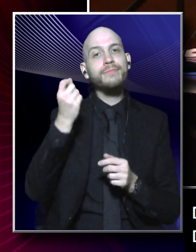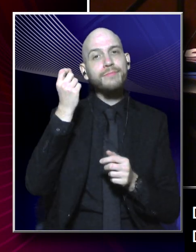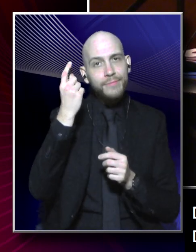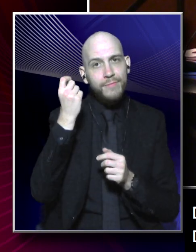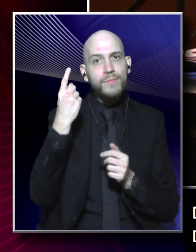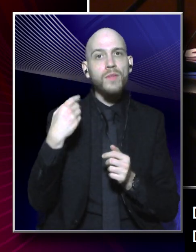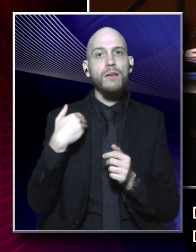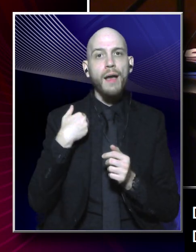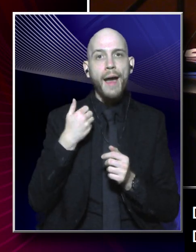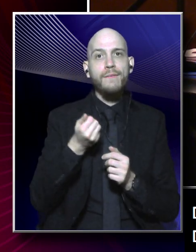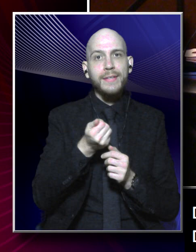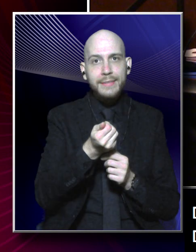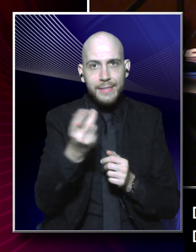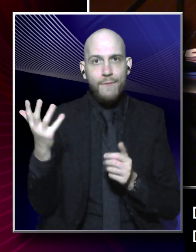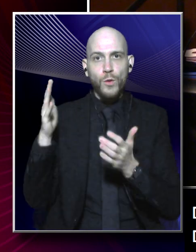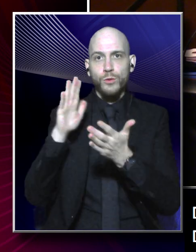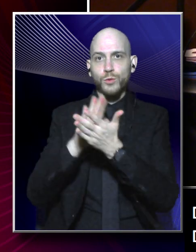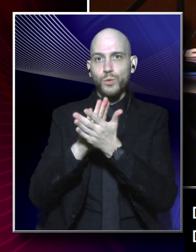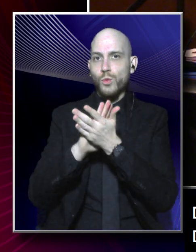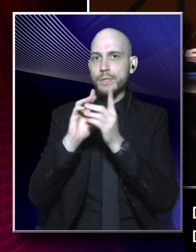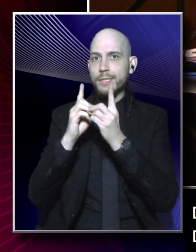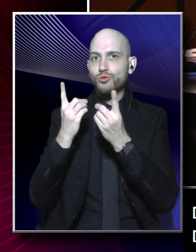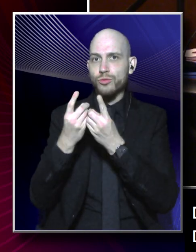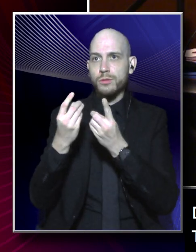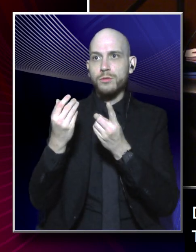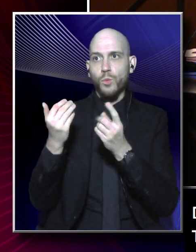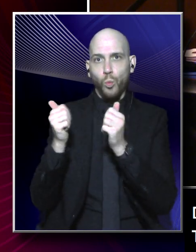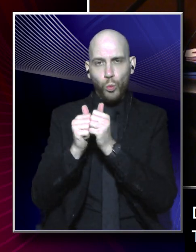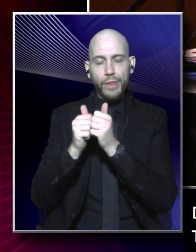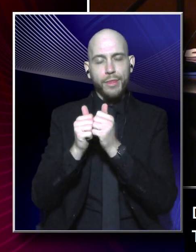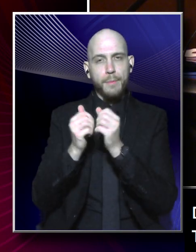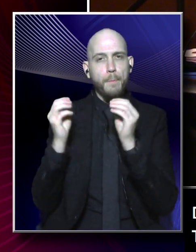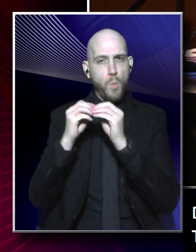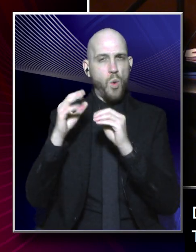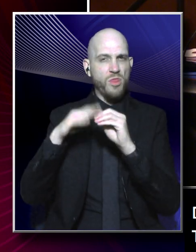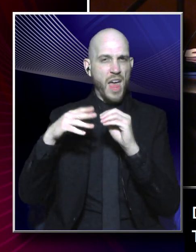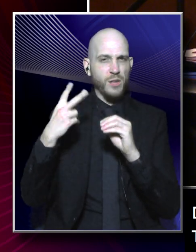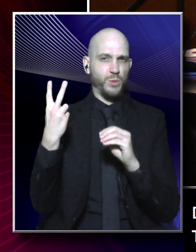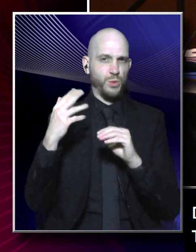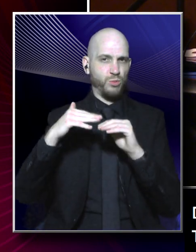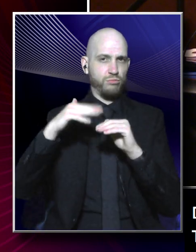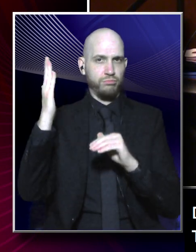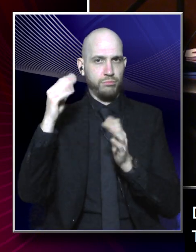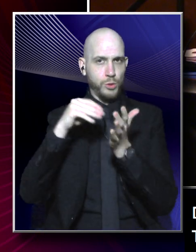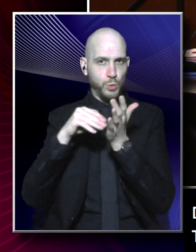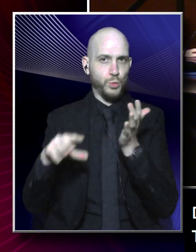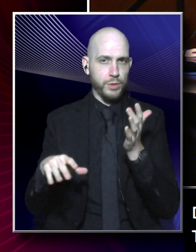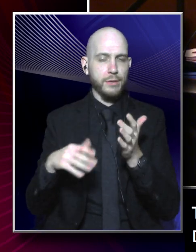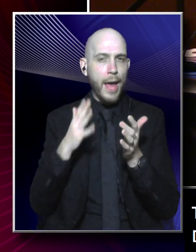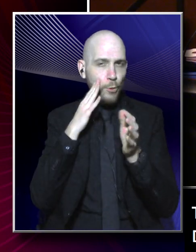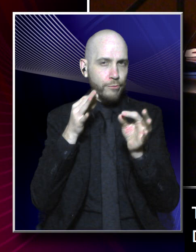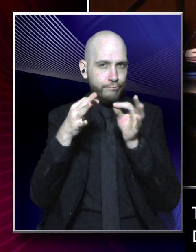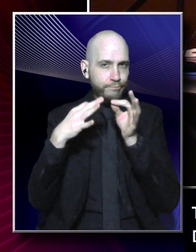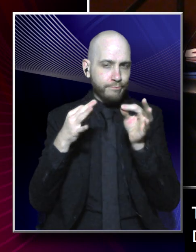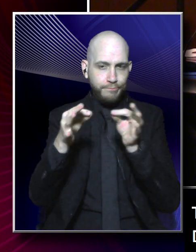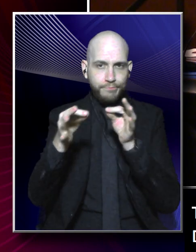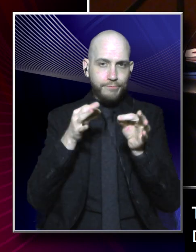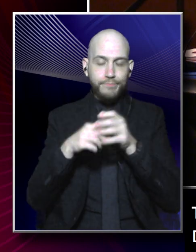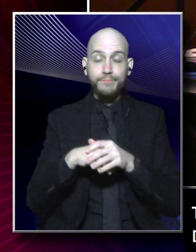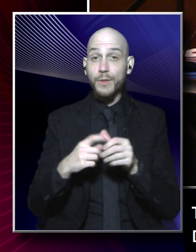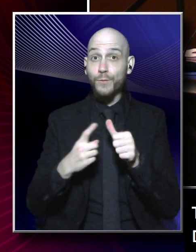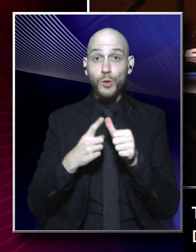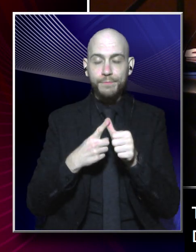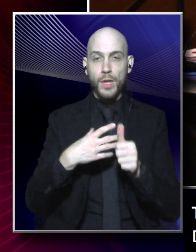1 or 2. So I'm going to detail those school districts. The first school district is the White River